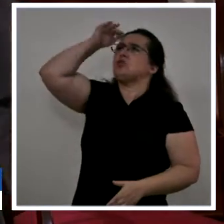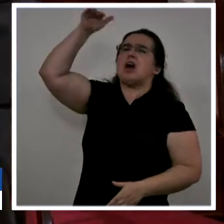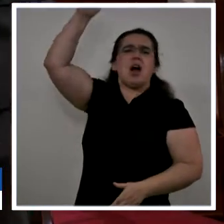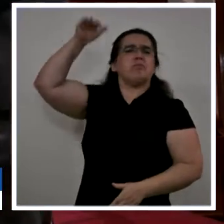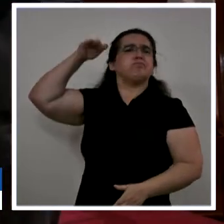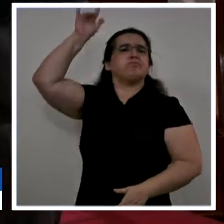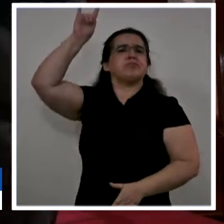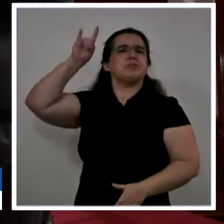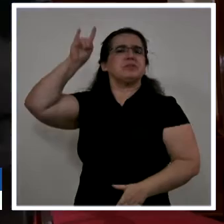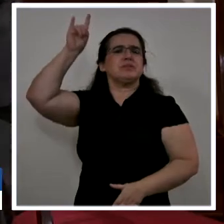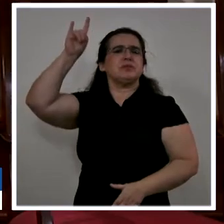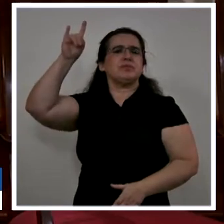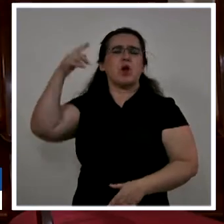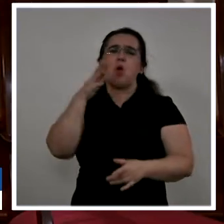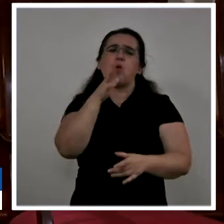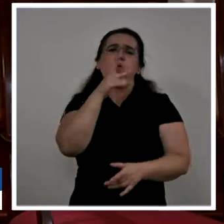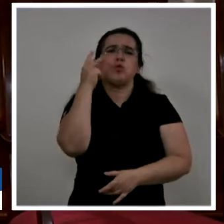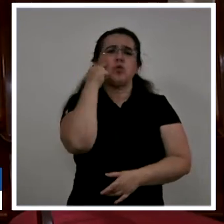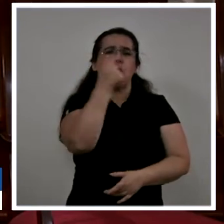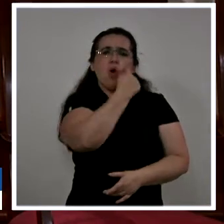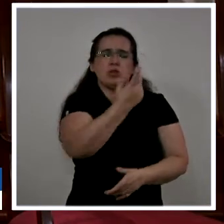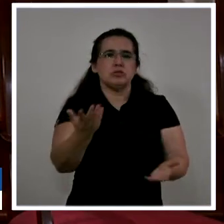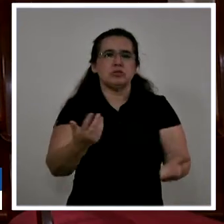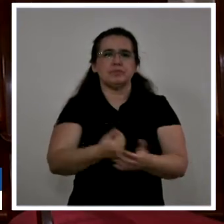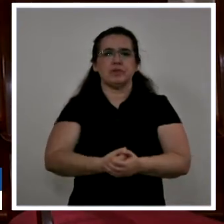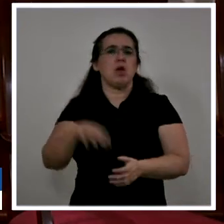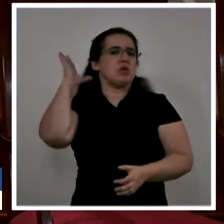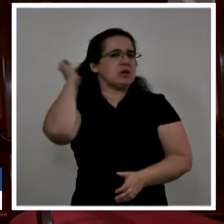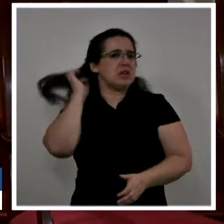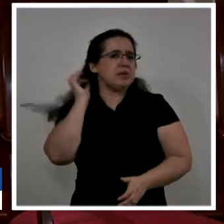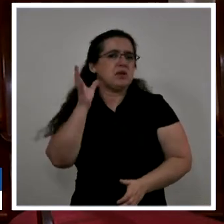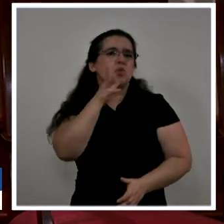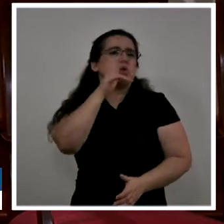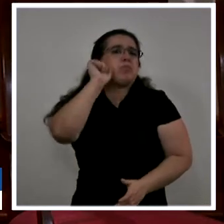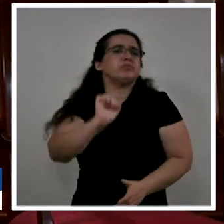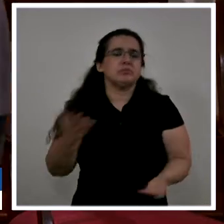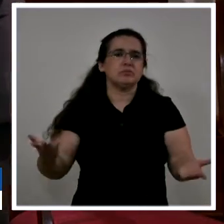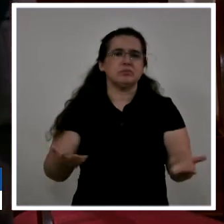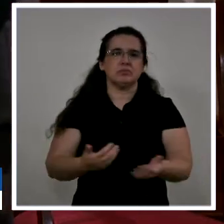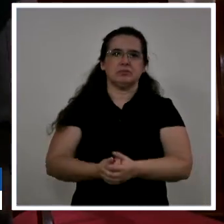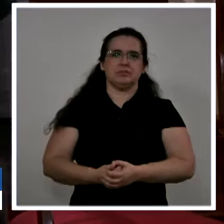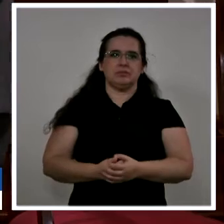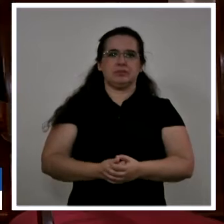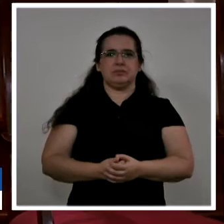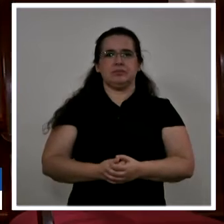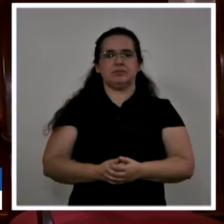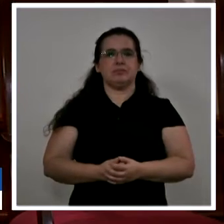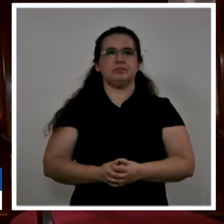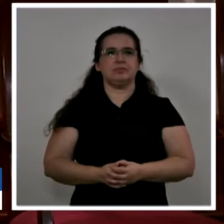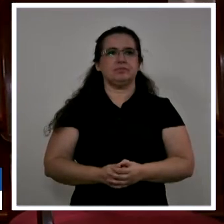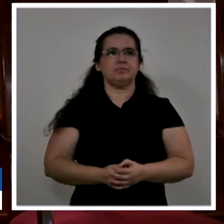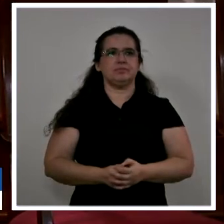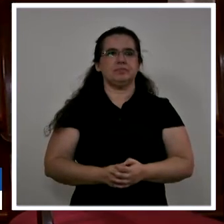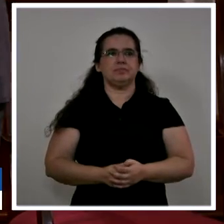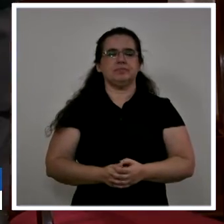What color our eyes are. Ou talvez a cor dos nossos olhos. What color our hair is. Ou a cor do nosso cabelo. But we're not going to talk about those kinds of